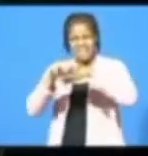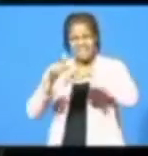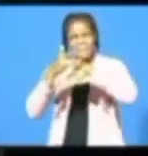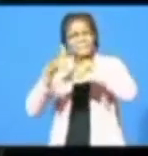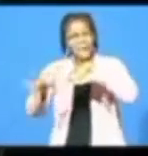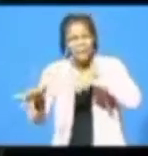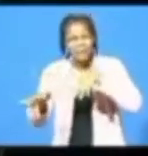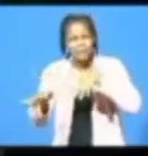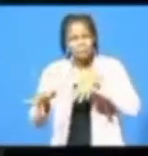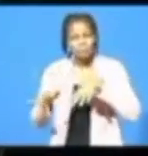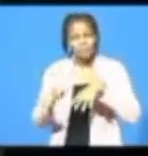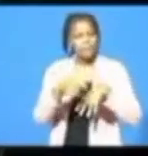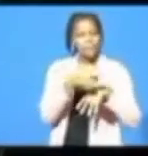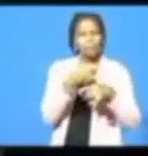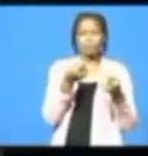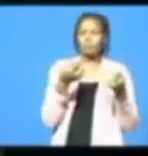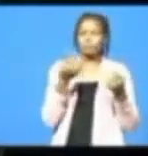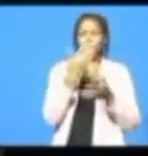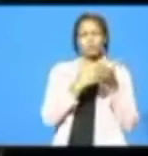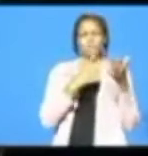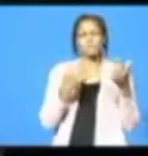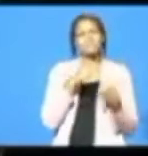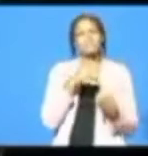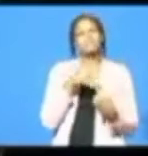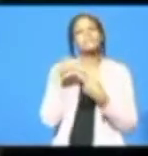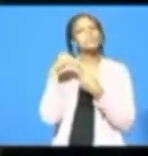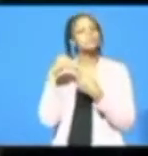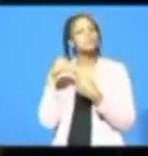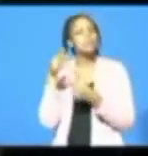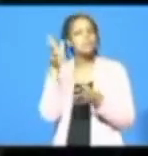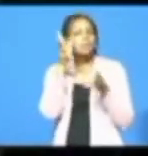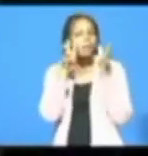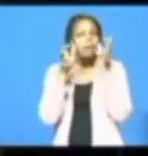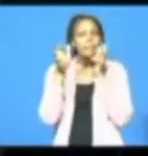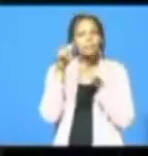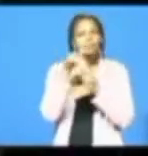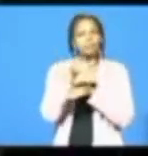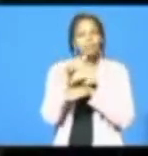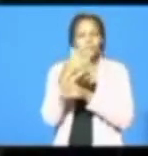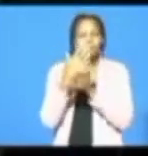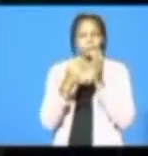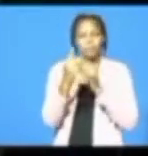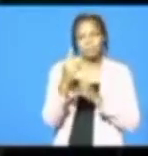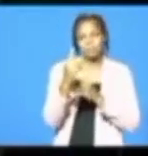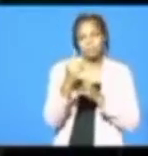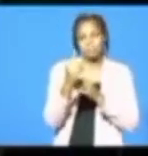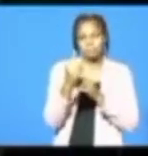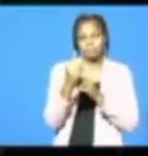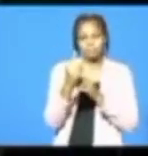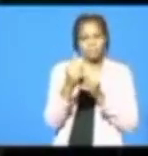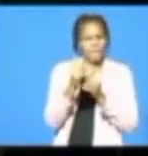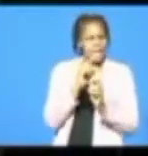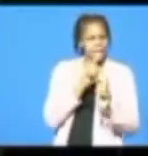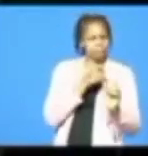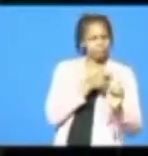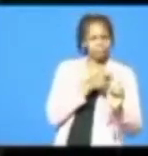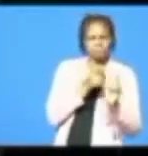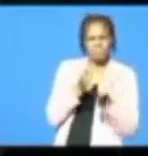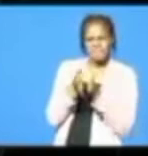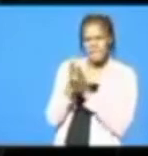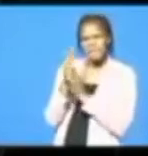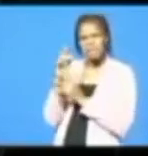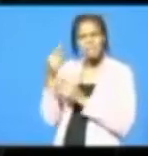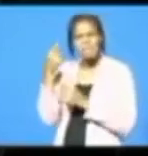Elisha did something special. Hear me tonight, somebody. Elisha asked them for